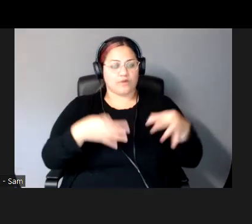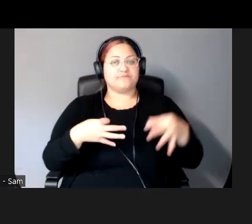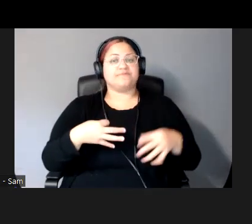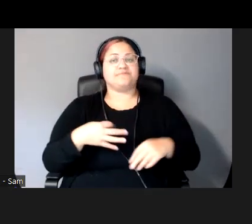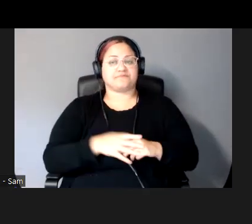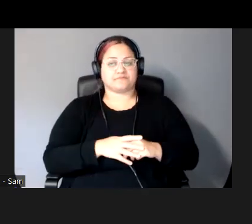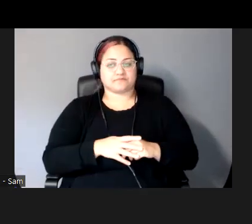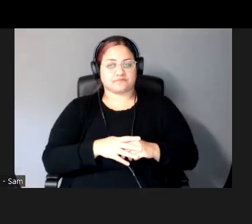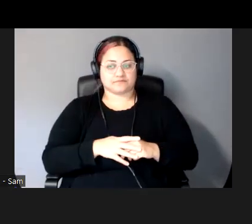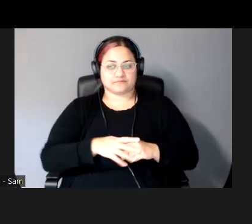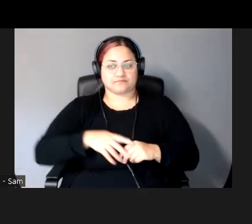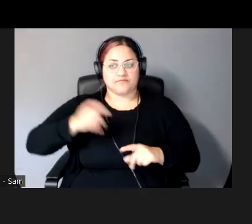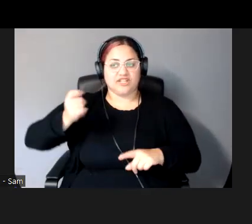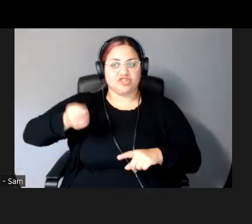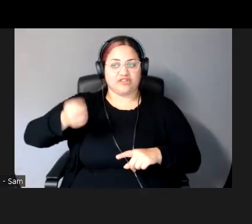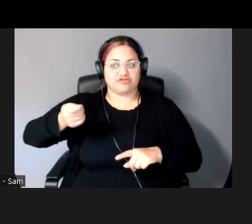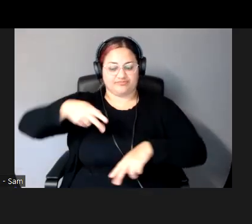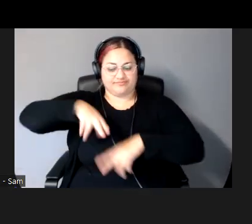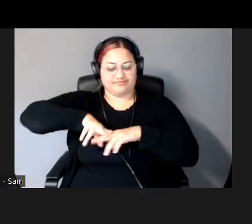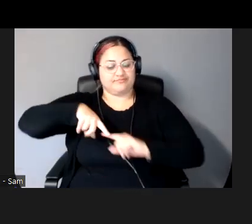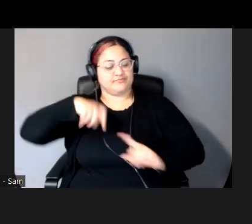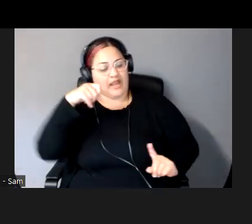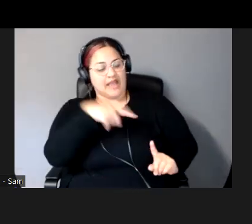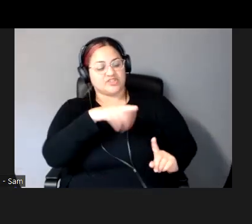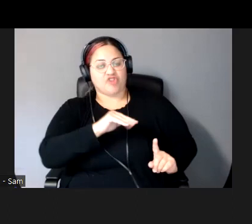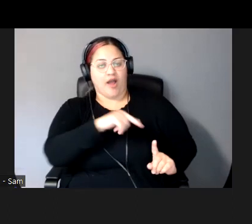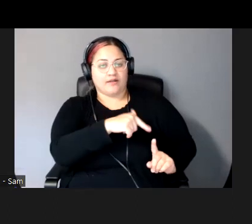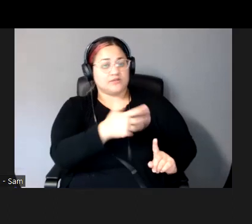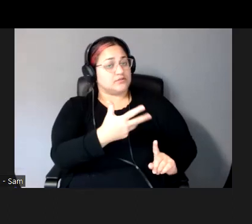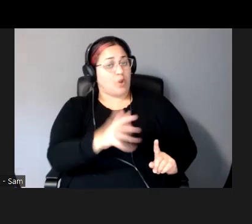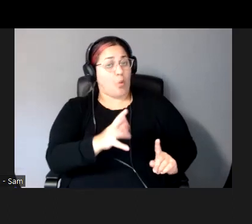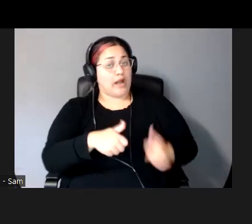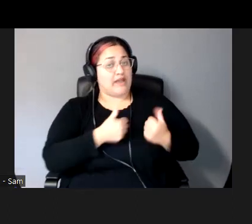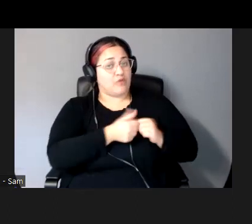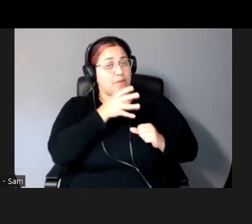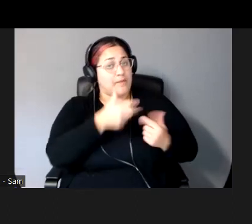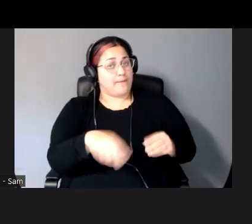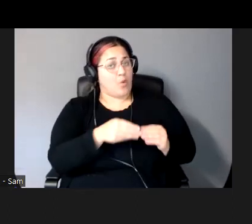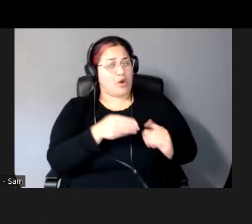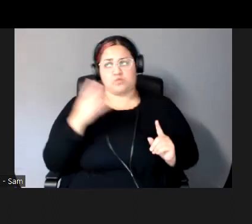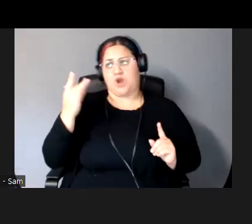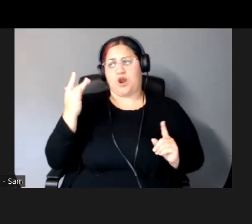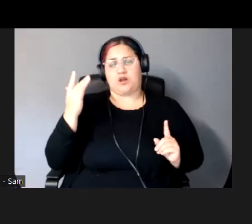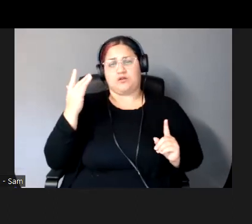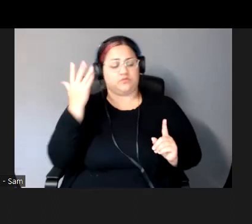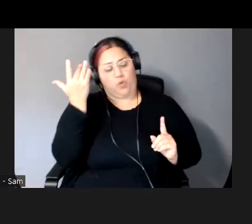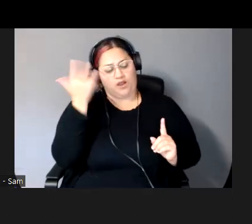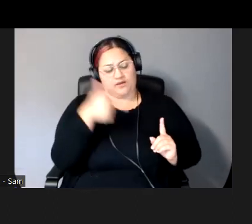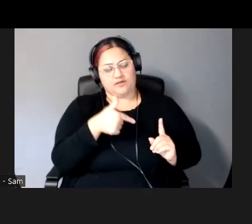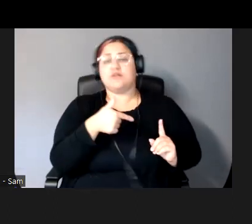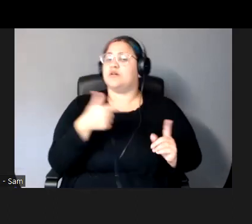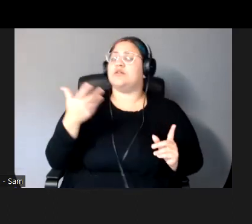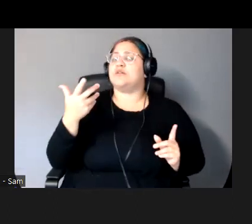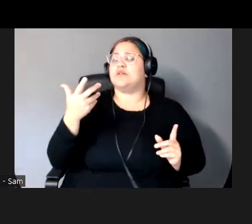you ever been to Stouffville? No. Well, how do you know Stouffville stinks and smells and has a lot of garbage? You know somebody's